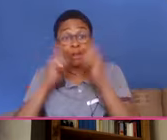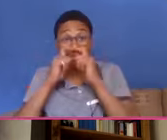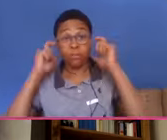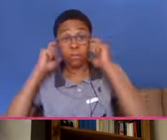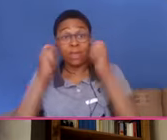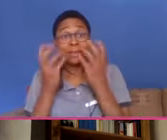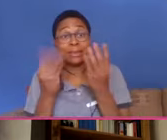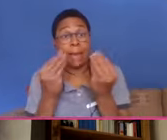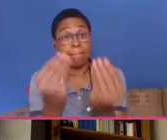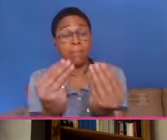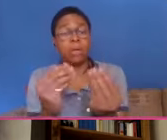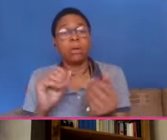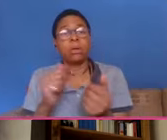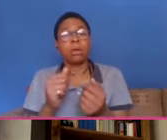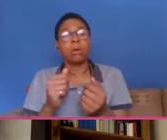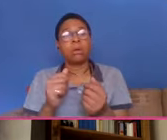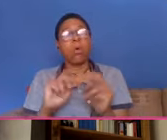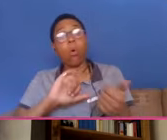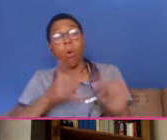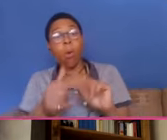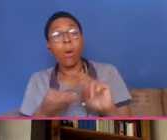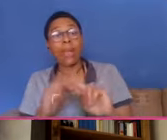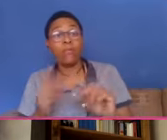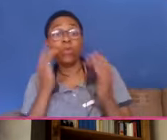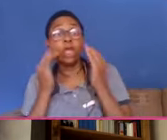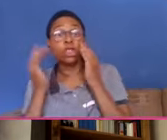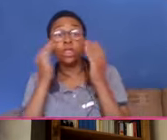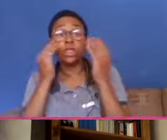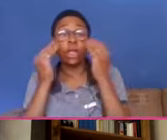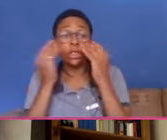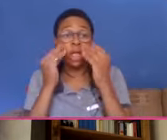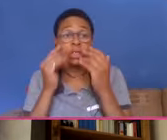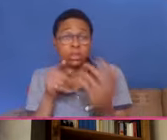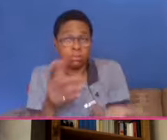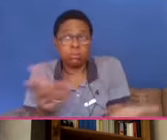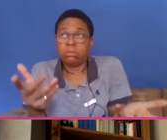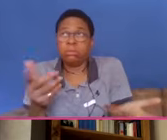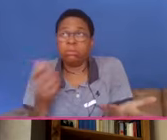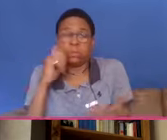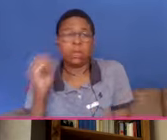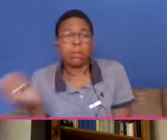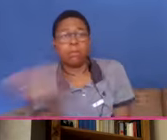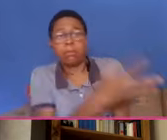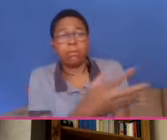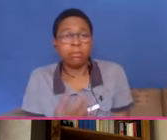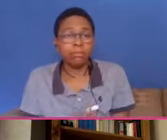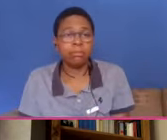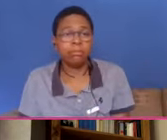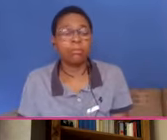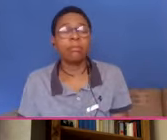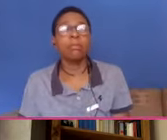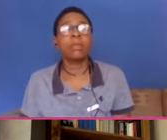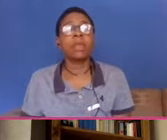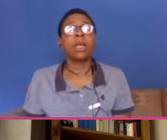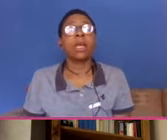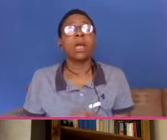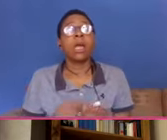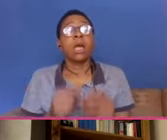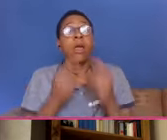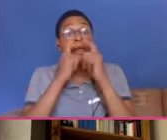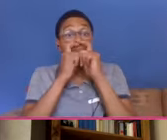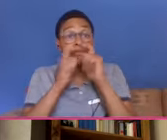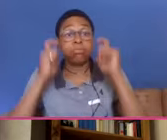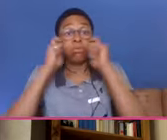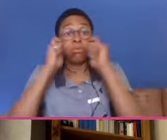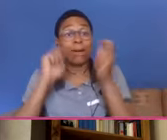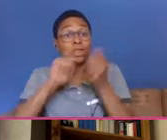it. And continue to wash your hands regularly. Change and wash your face covering daily.